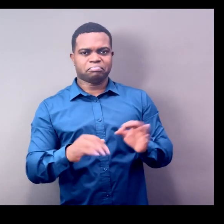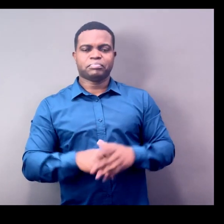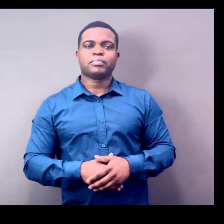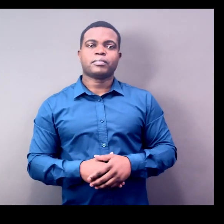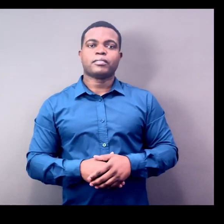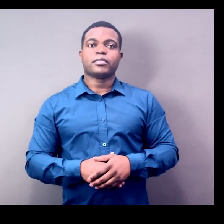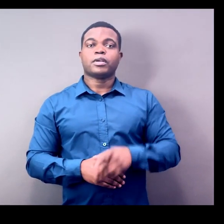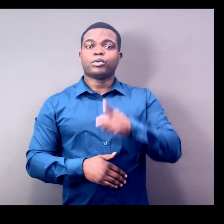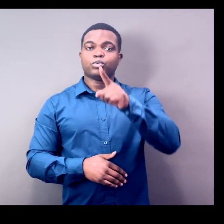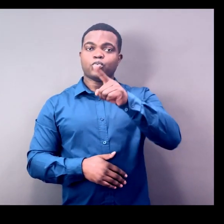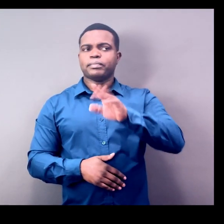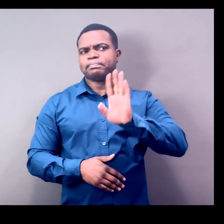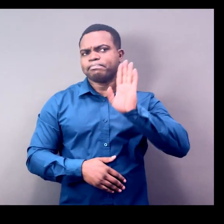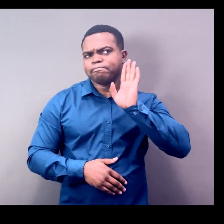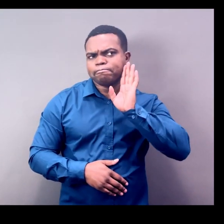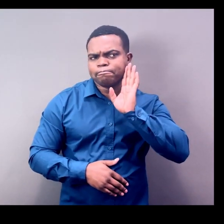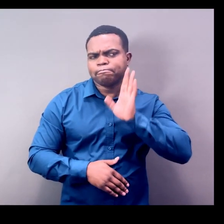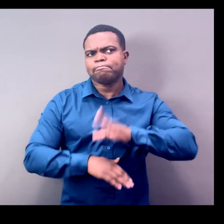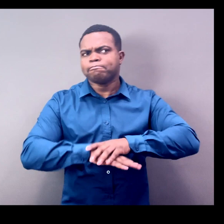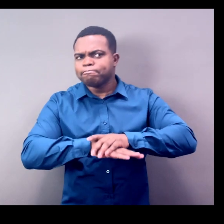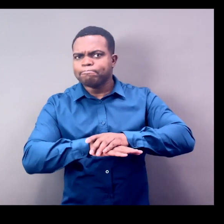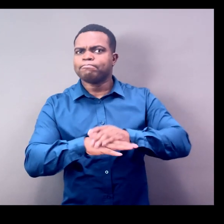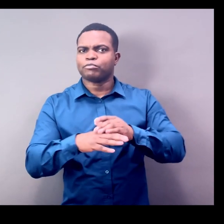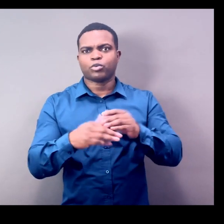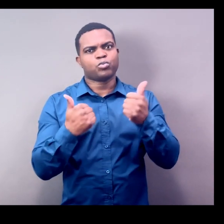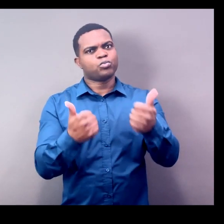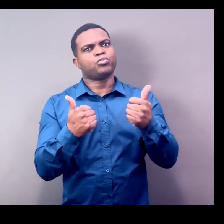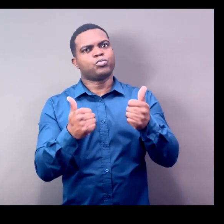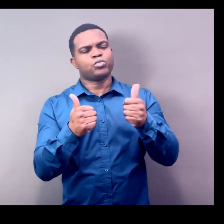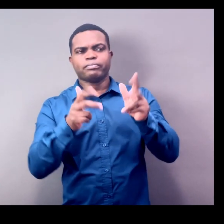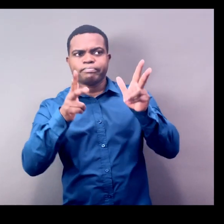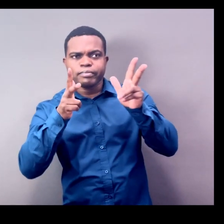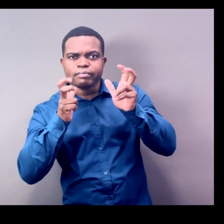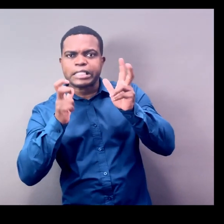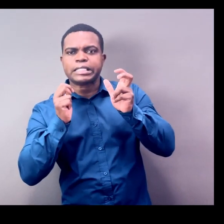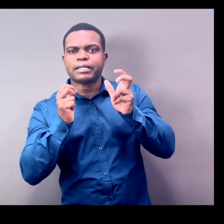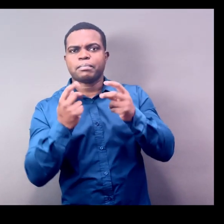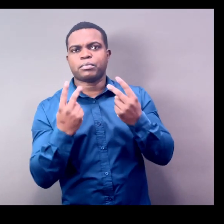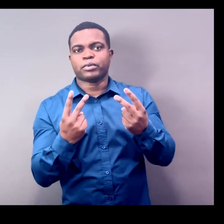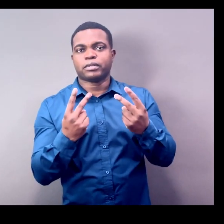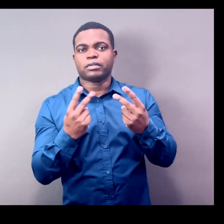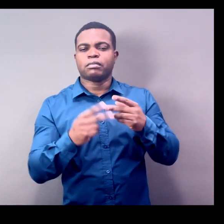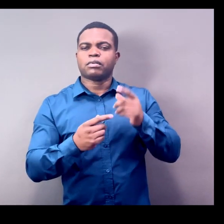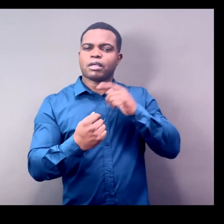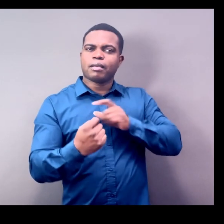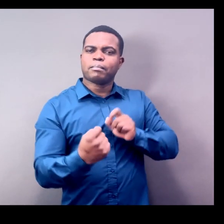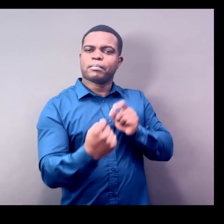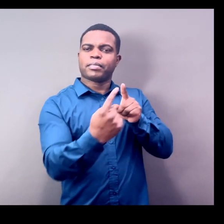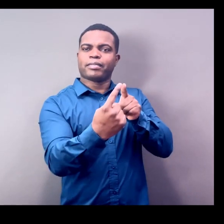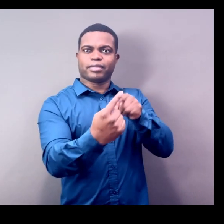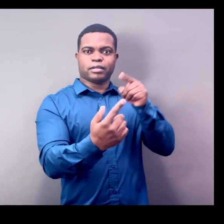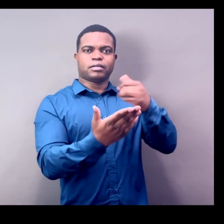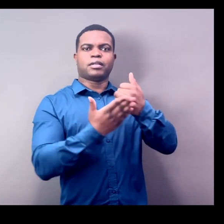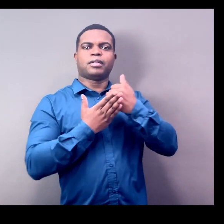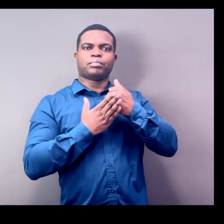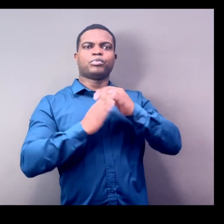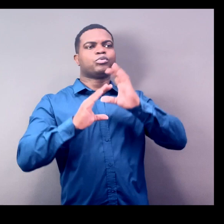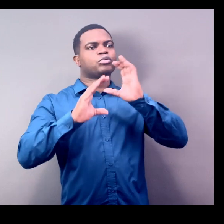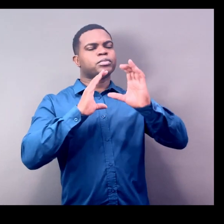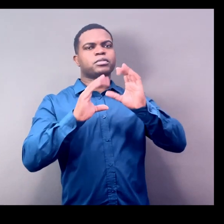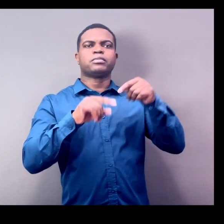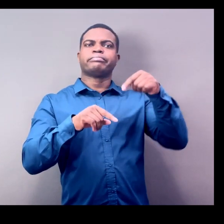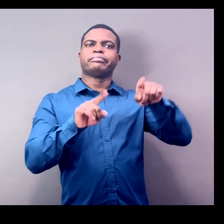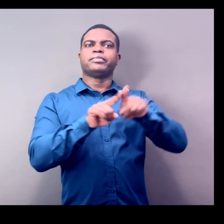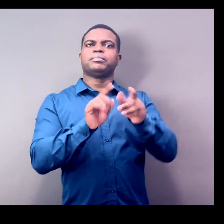So active listening and empathy, they are techniques of effective communication. So they can serve